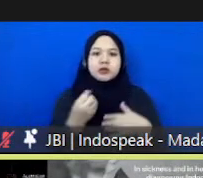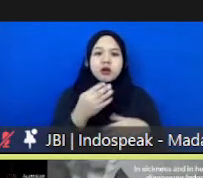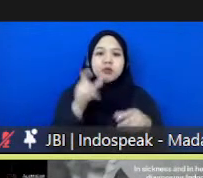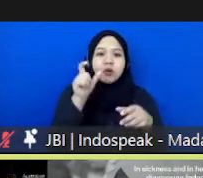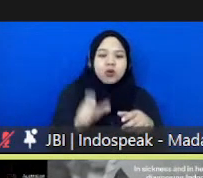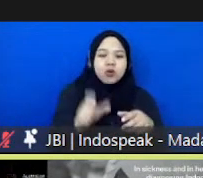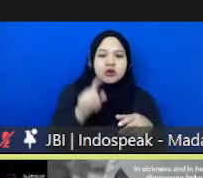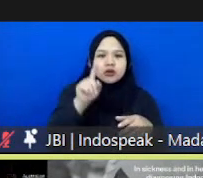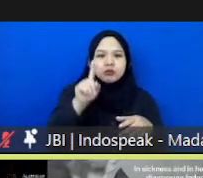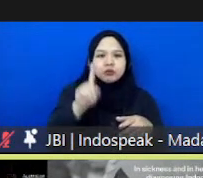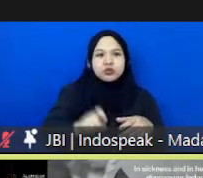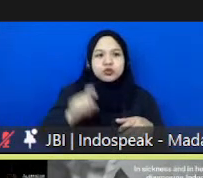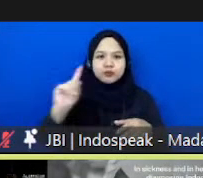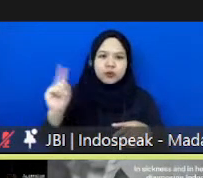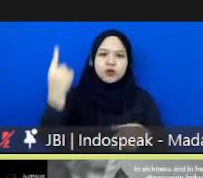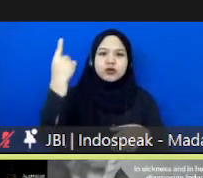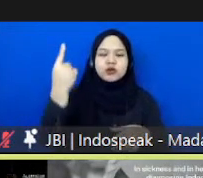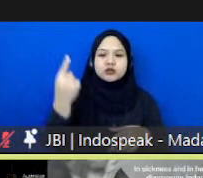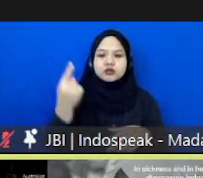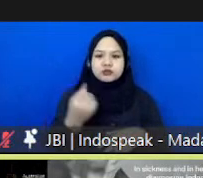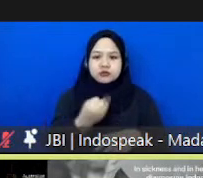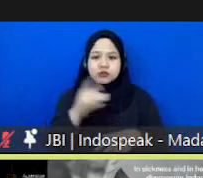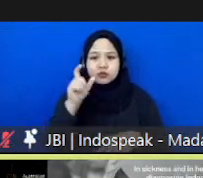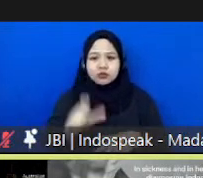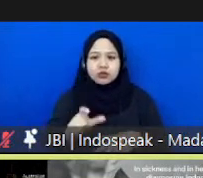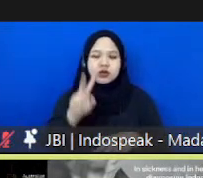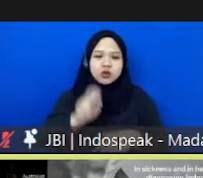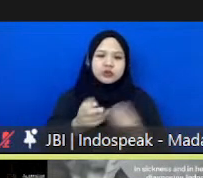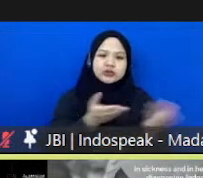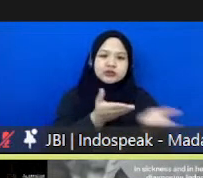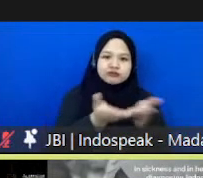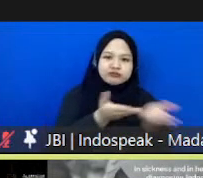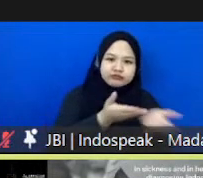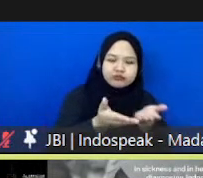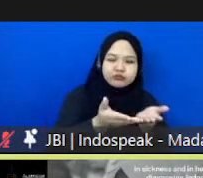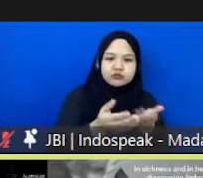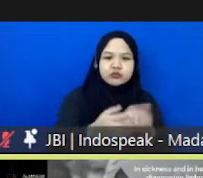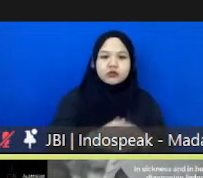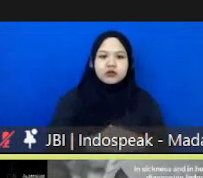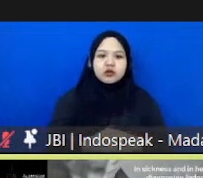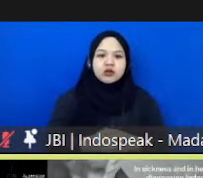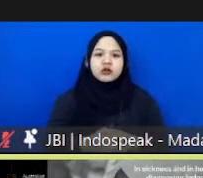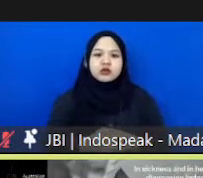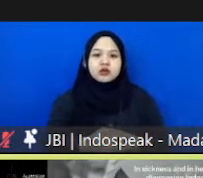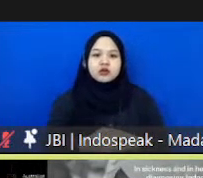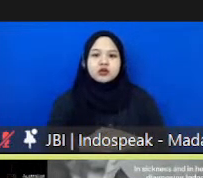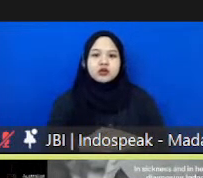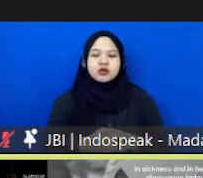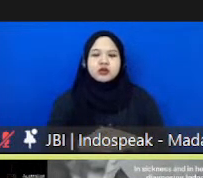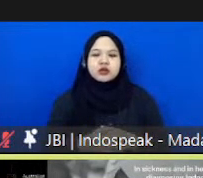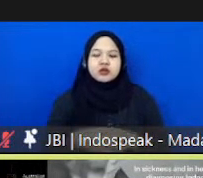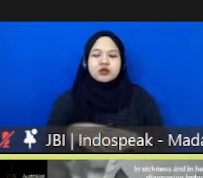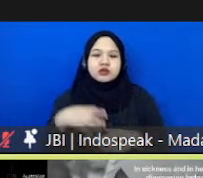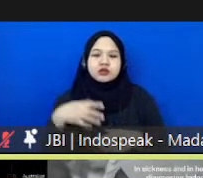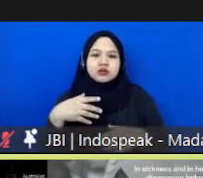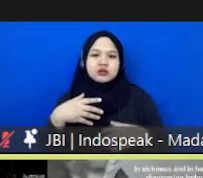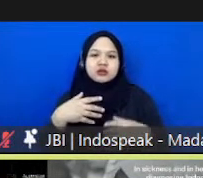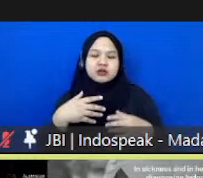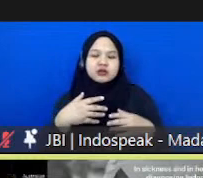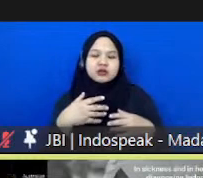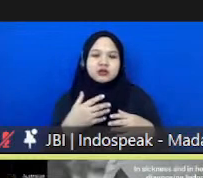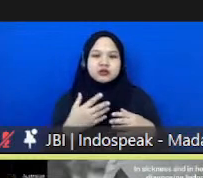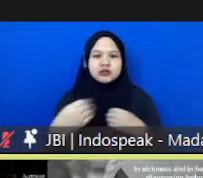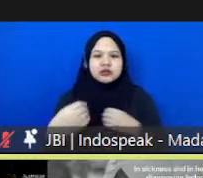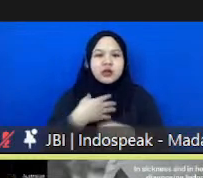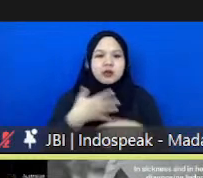to prioritize, so how many people do they need to serve, and also what was the magnitude of disadvantage for people with